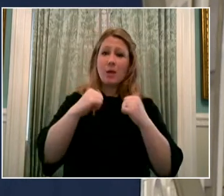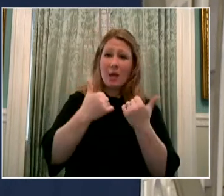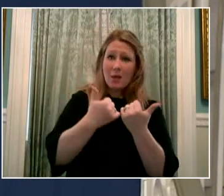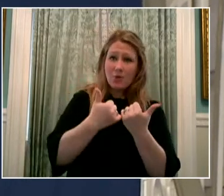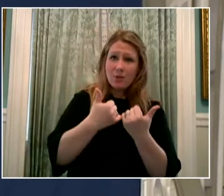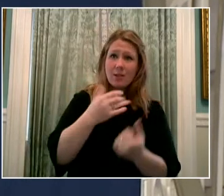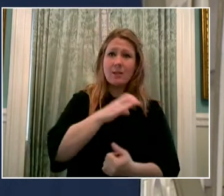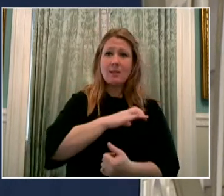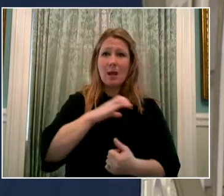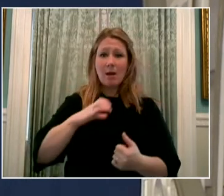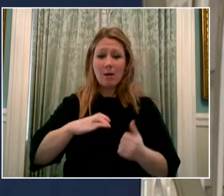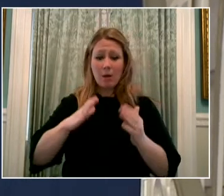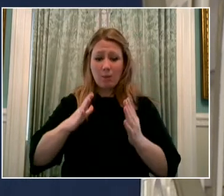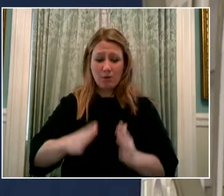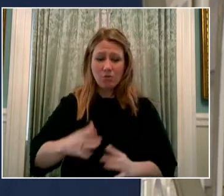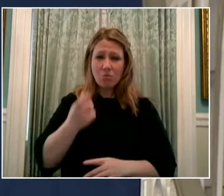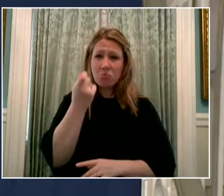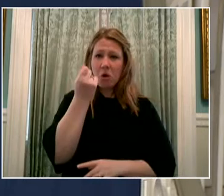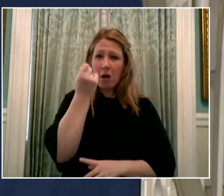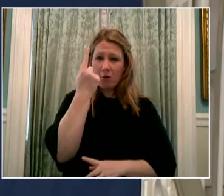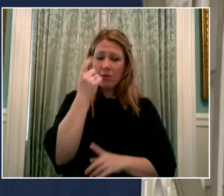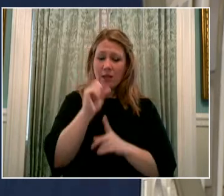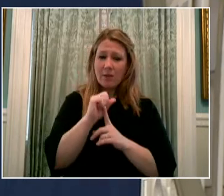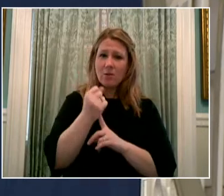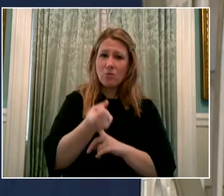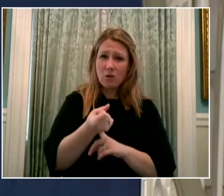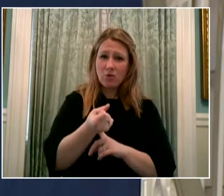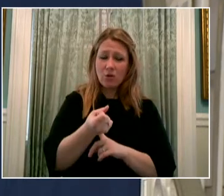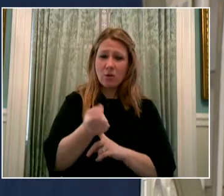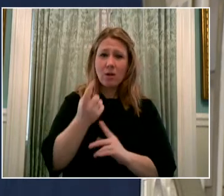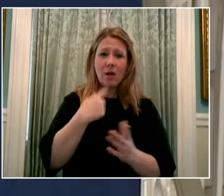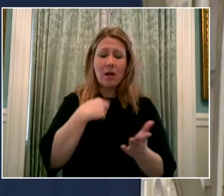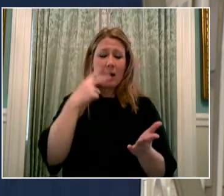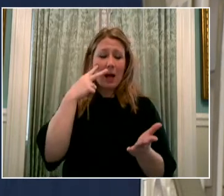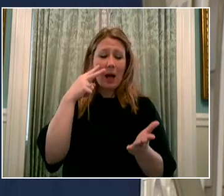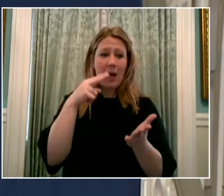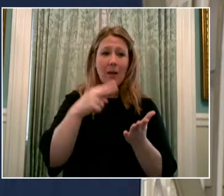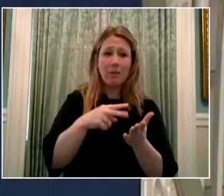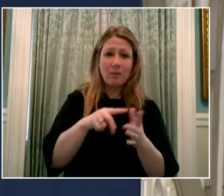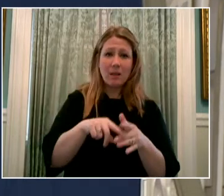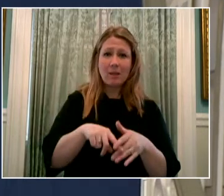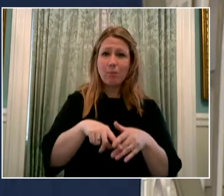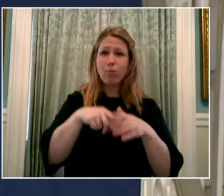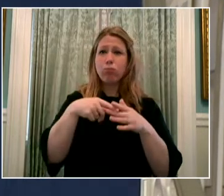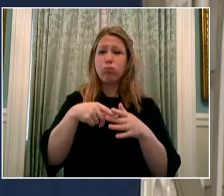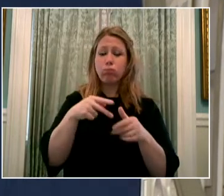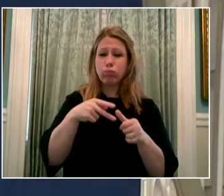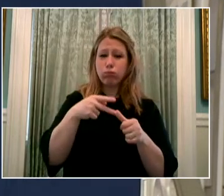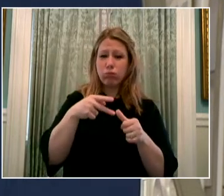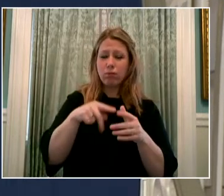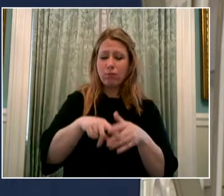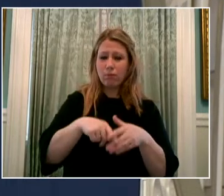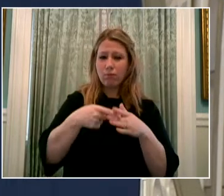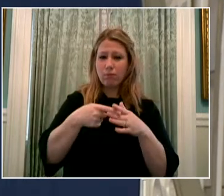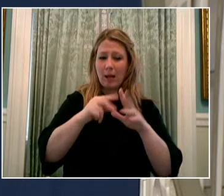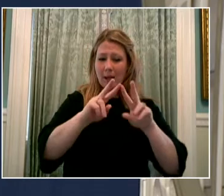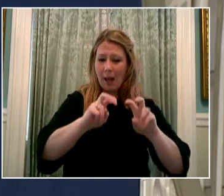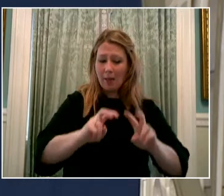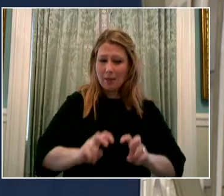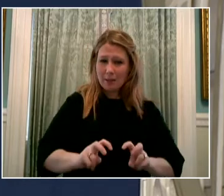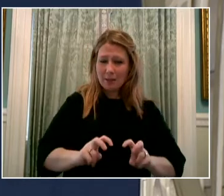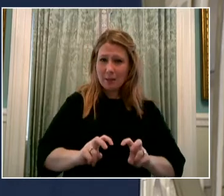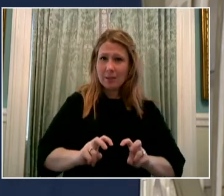looked at an analysis, a preliminary analysis over this weekend and on Monday. And,